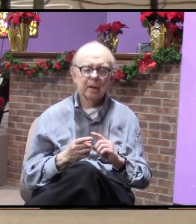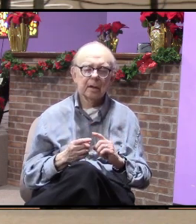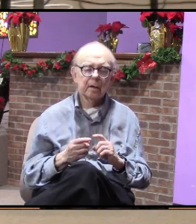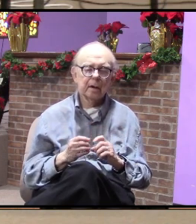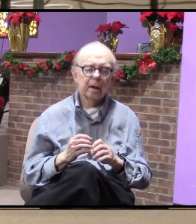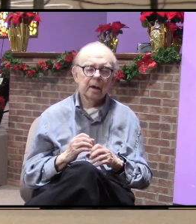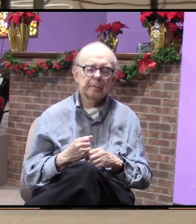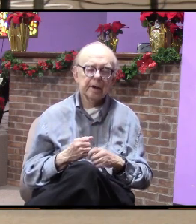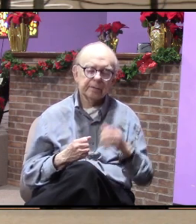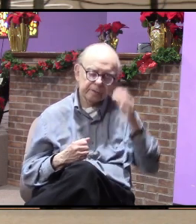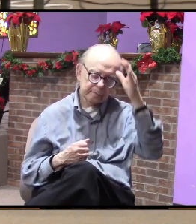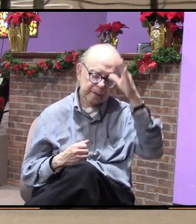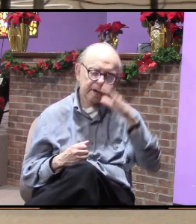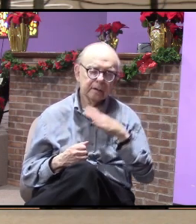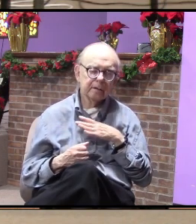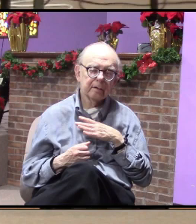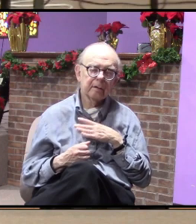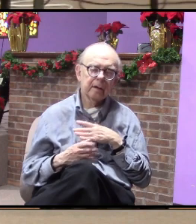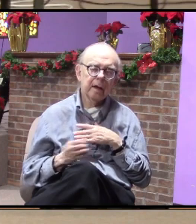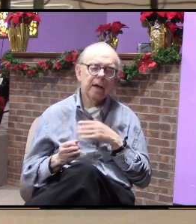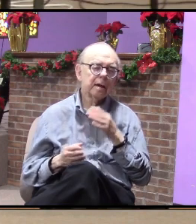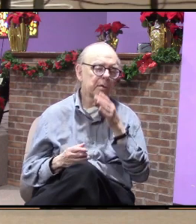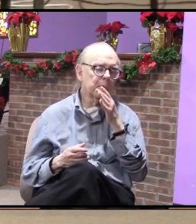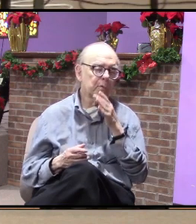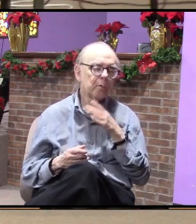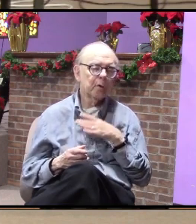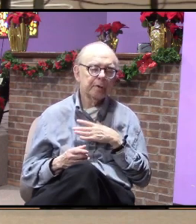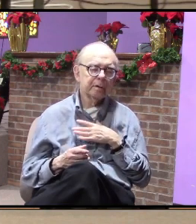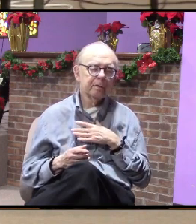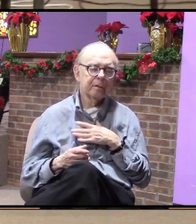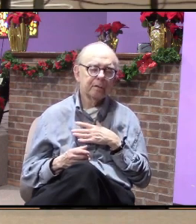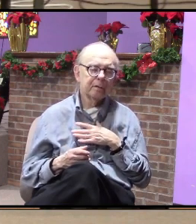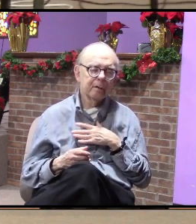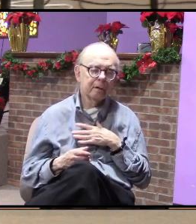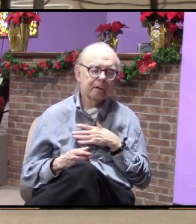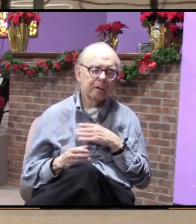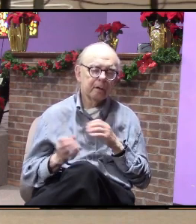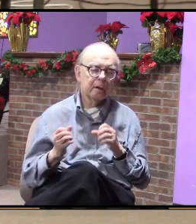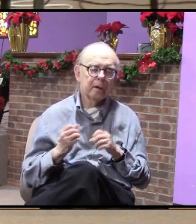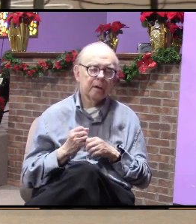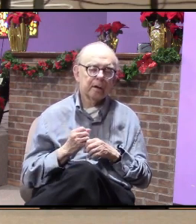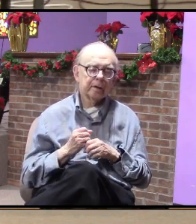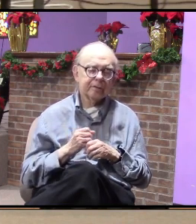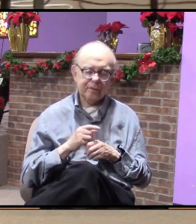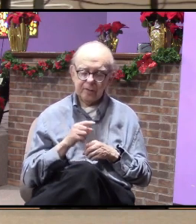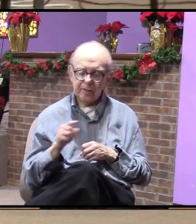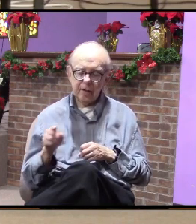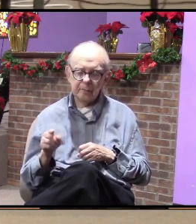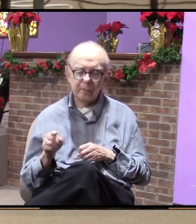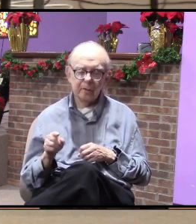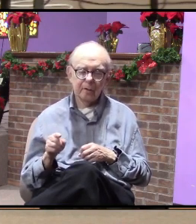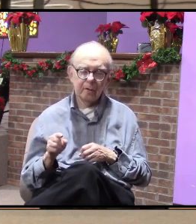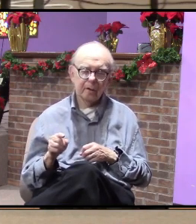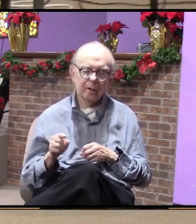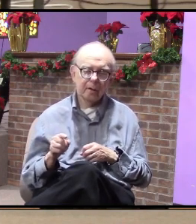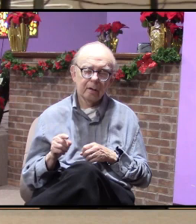man and woman. He creates them.